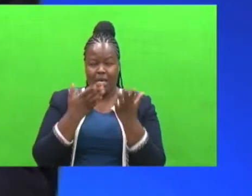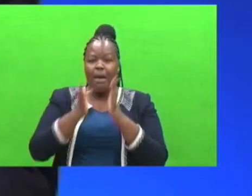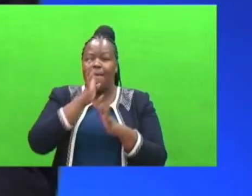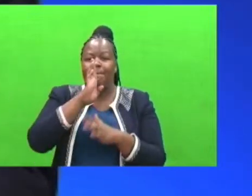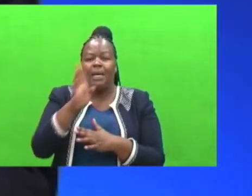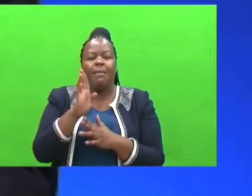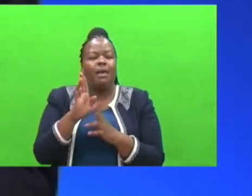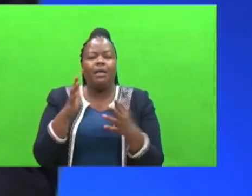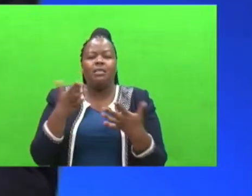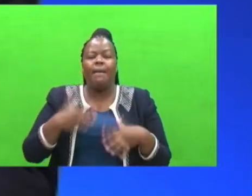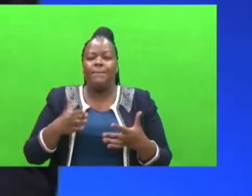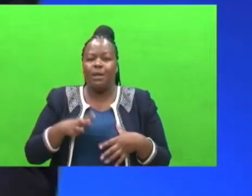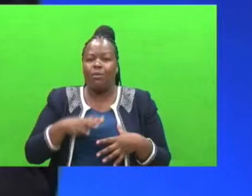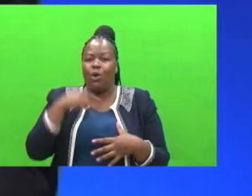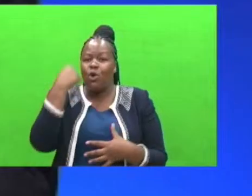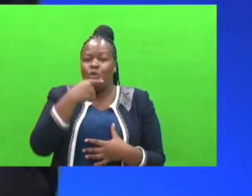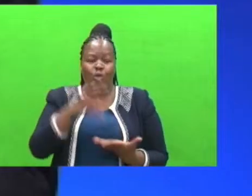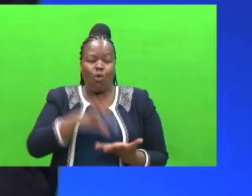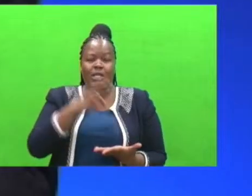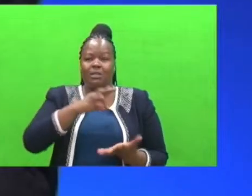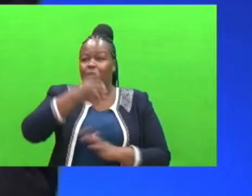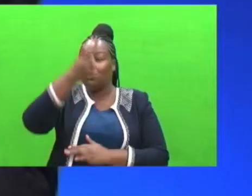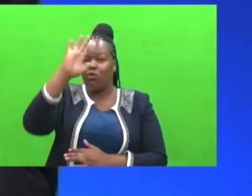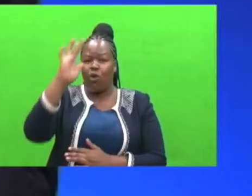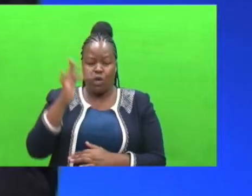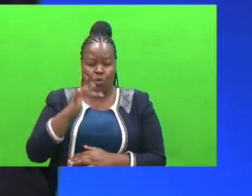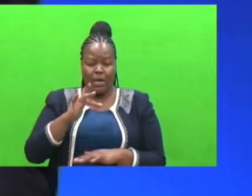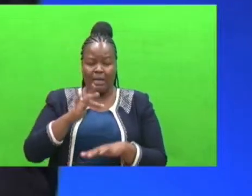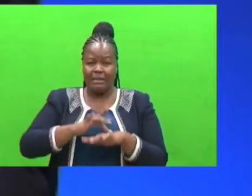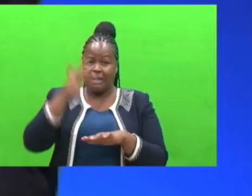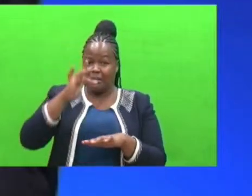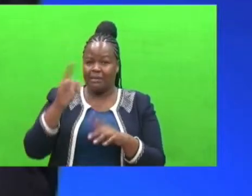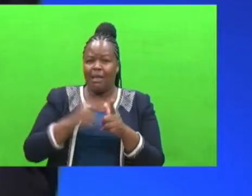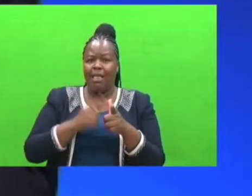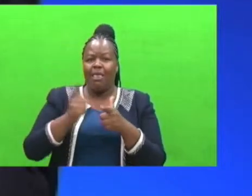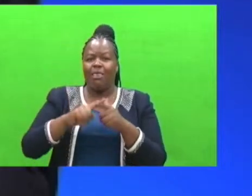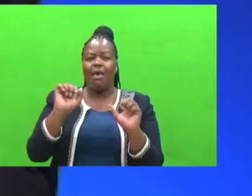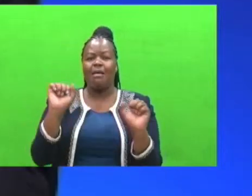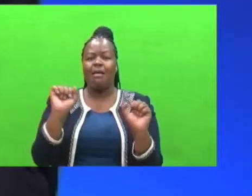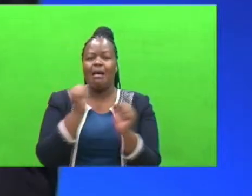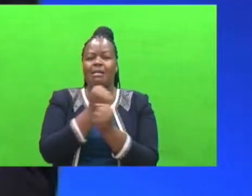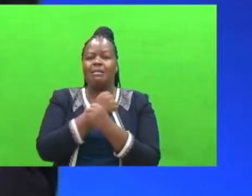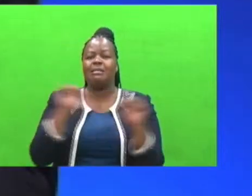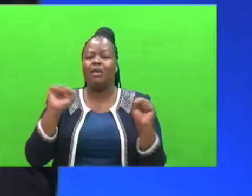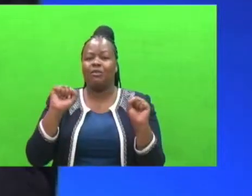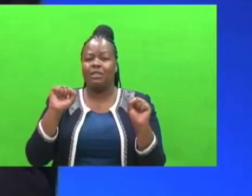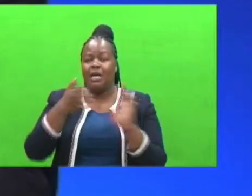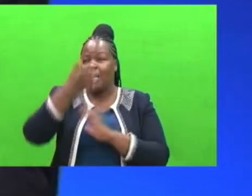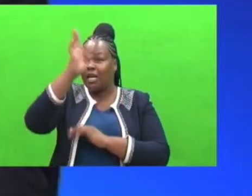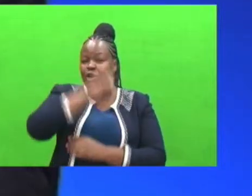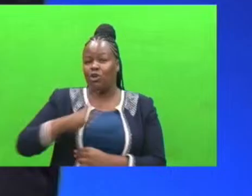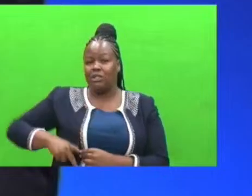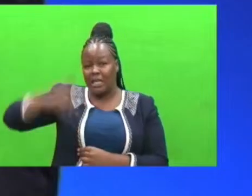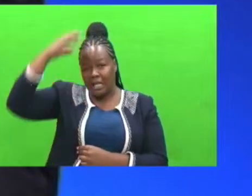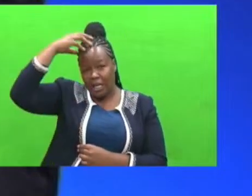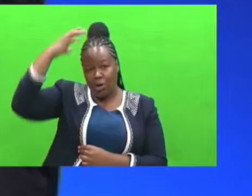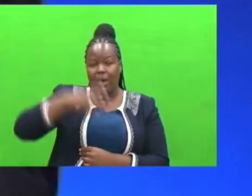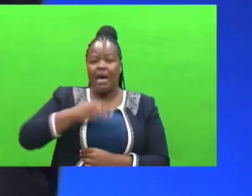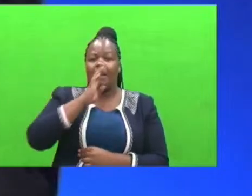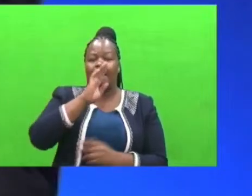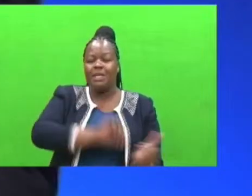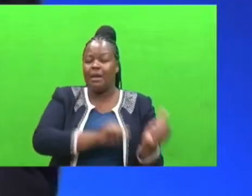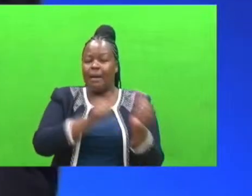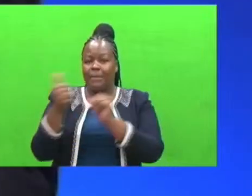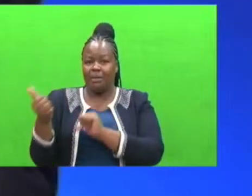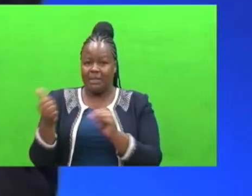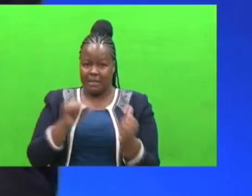very ones that the Spirit of God will touch. They may be saved in God's kingdom, baptized, and one day on streets